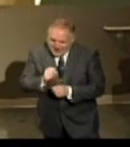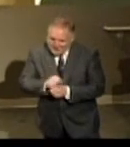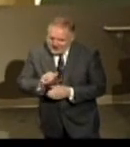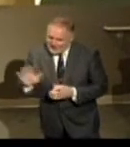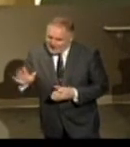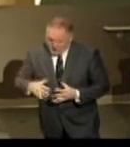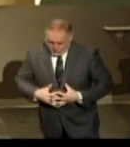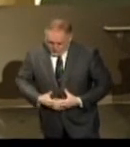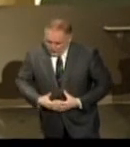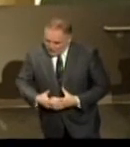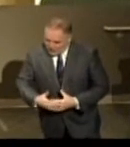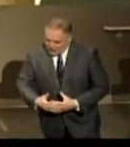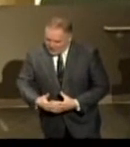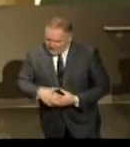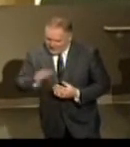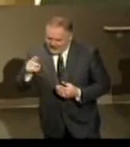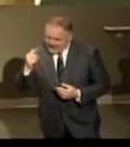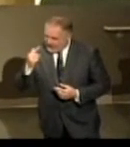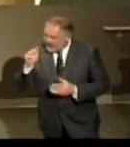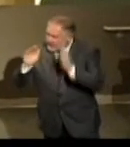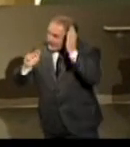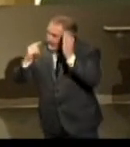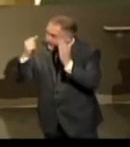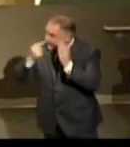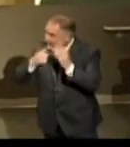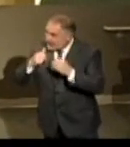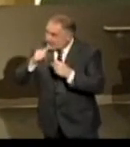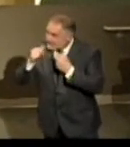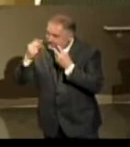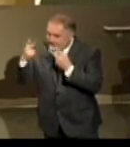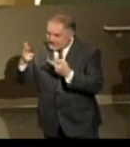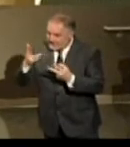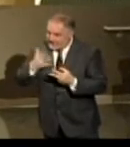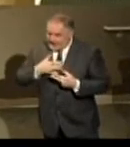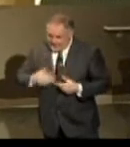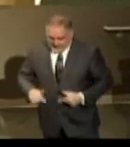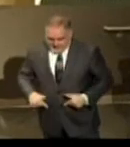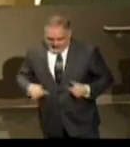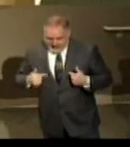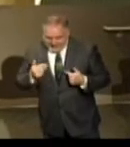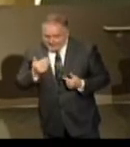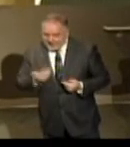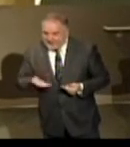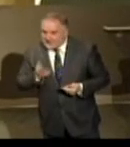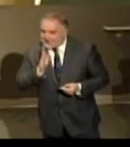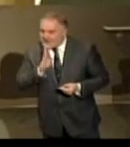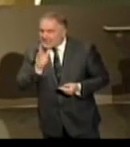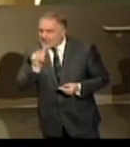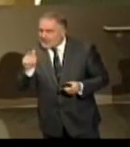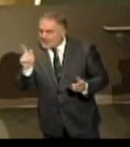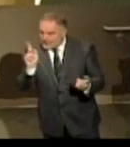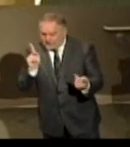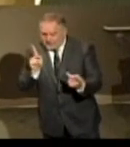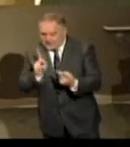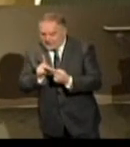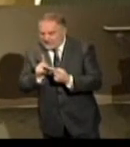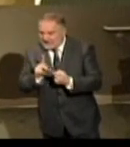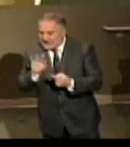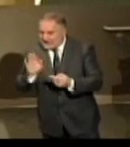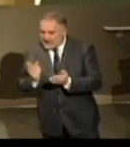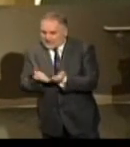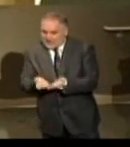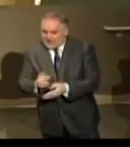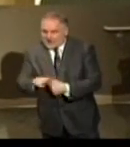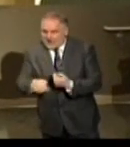translated. Thine eyes did see my substance, yet being unperfect. And thy book of all